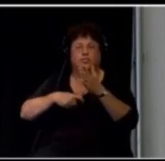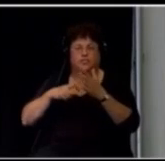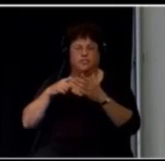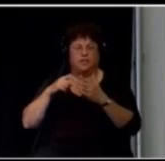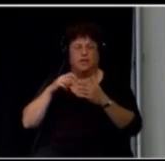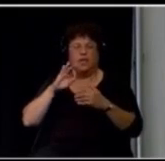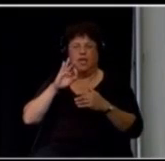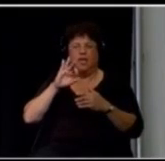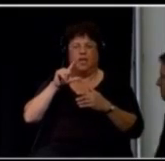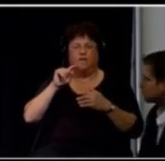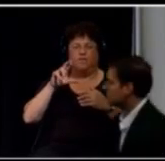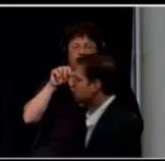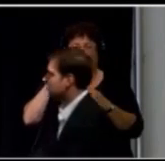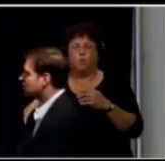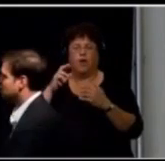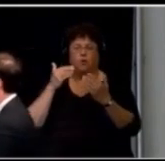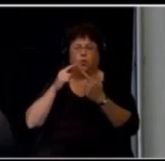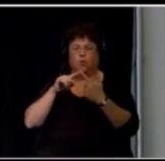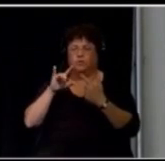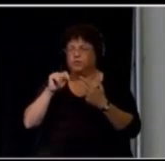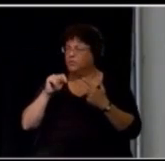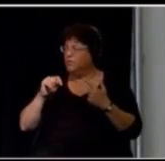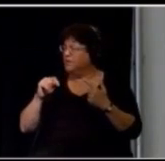very close to a flat rate.